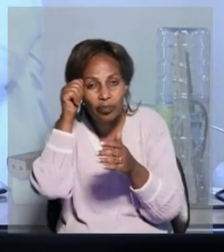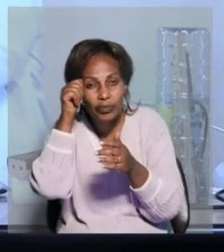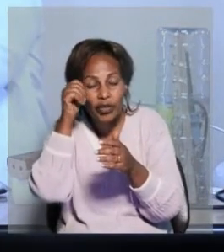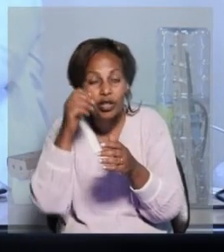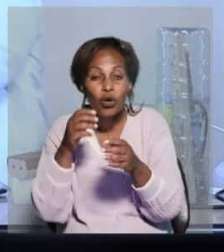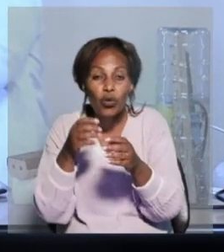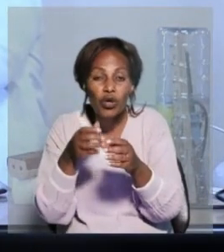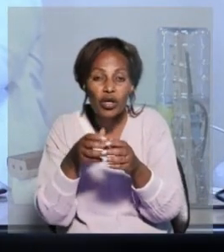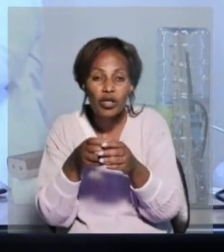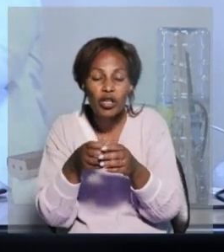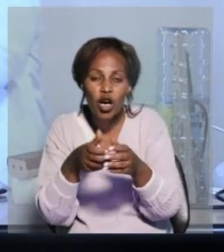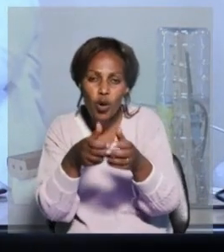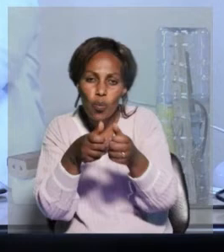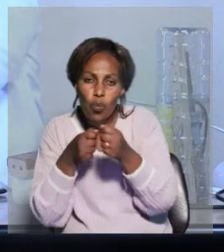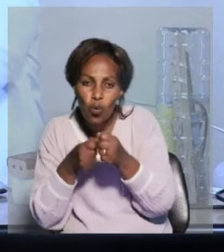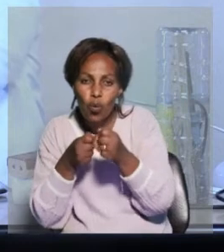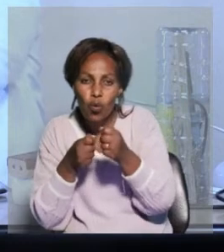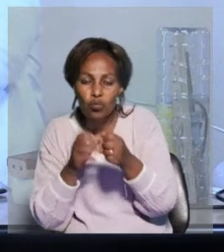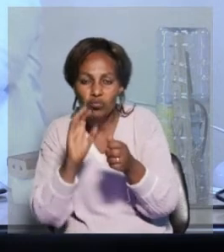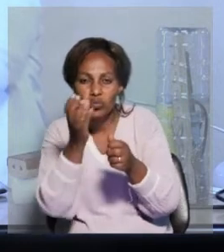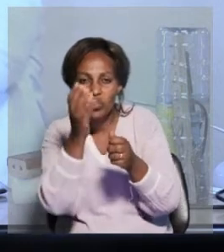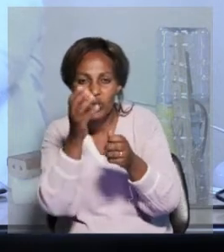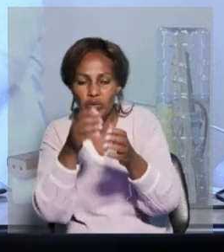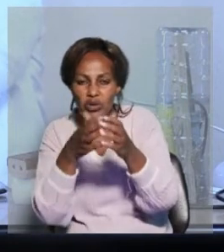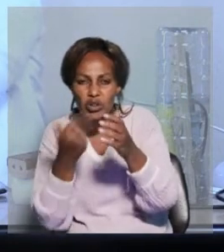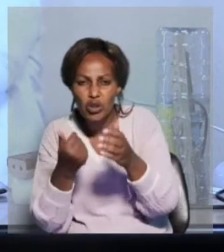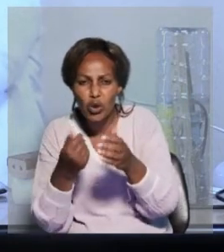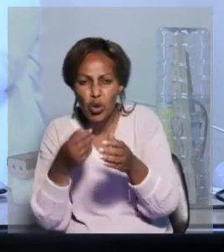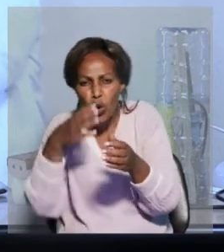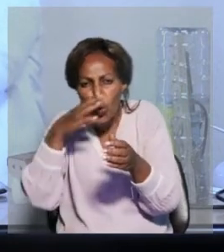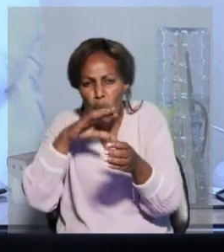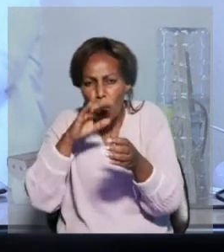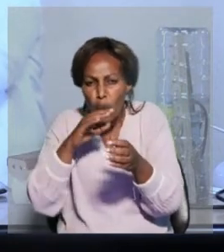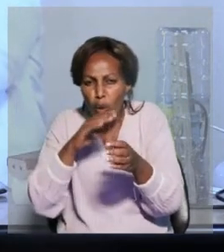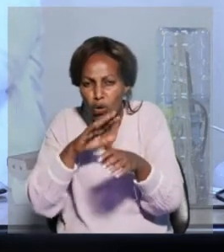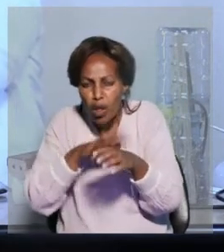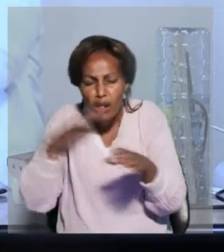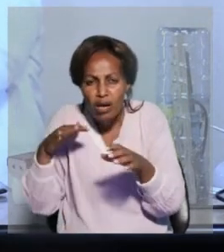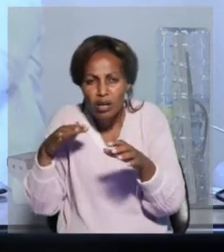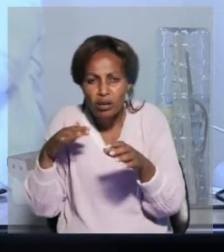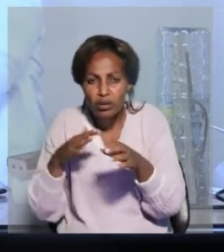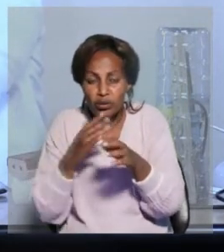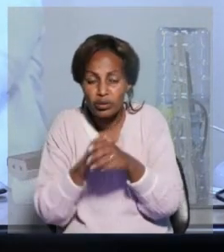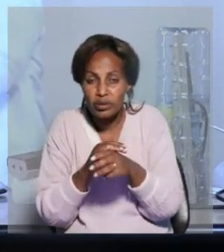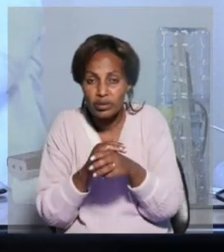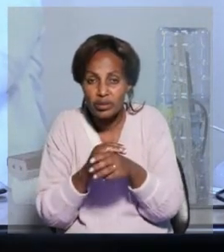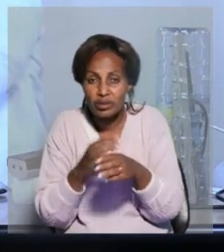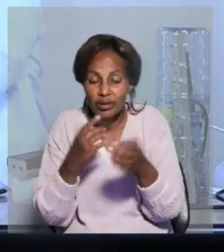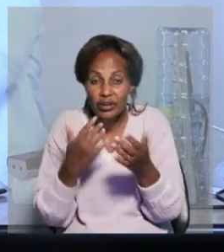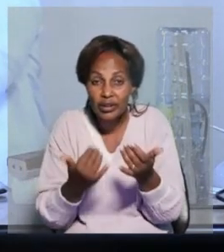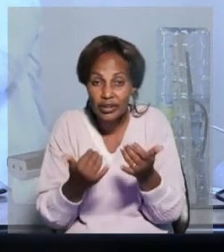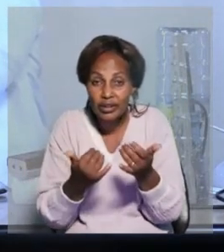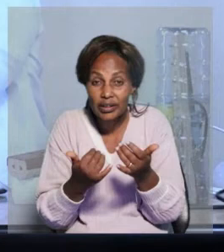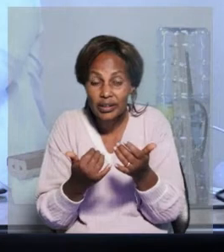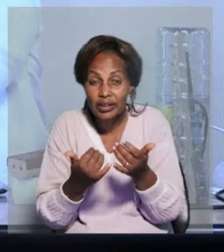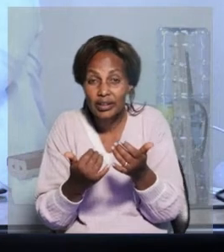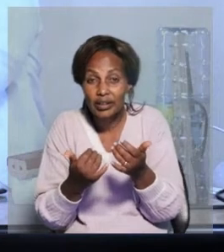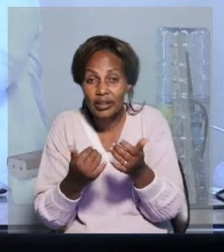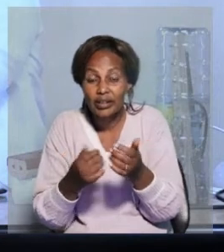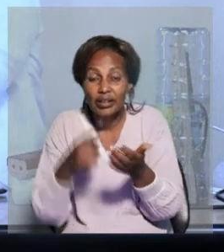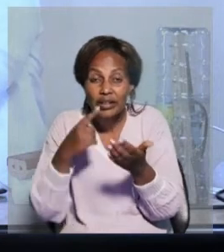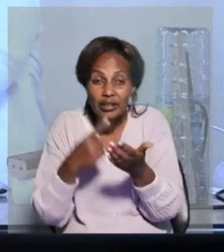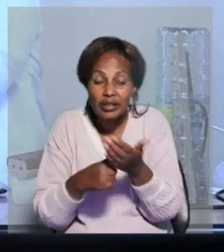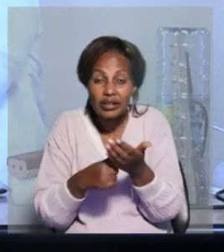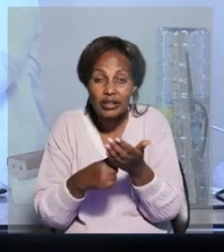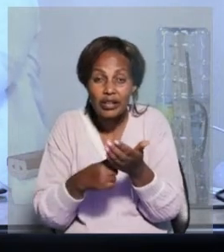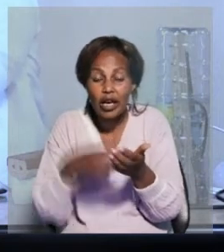when I pulled this thing out of the bulb holder, it was very, very hot. Yeah. And that